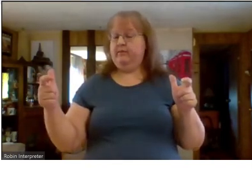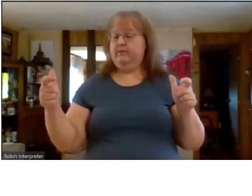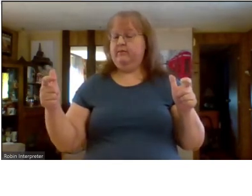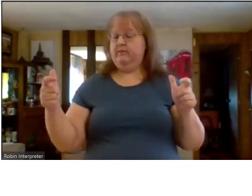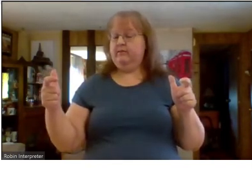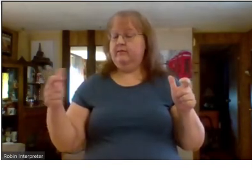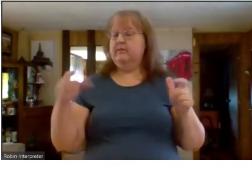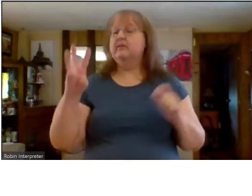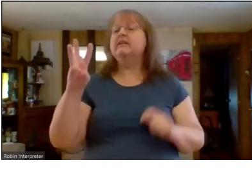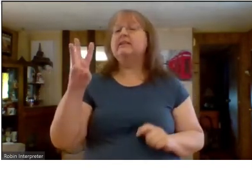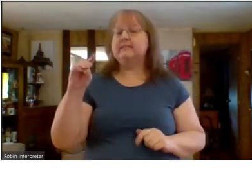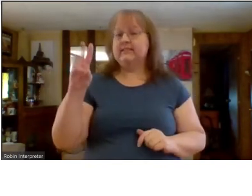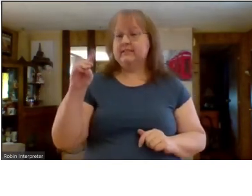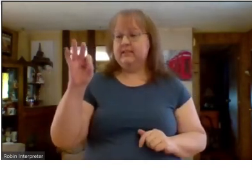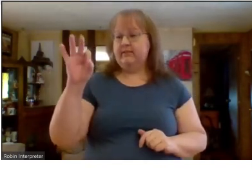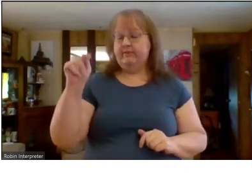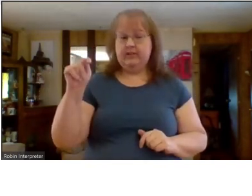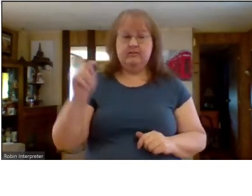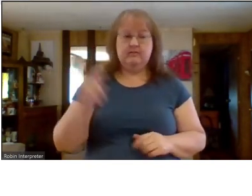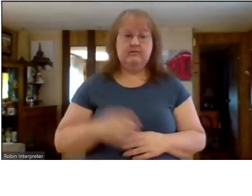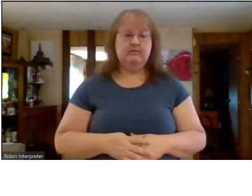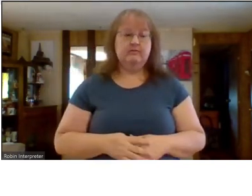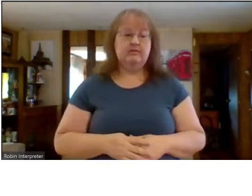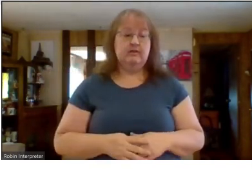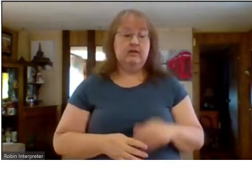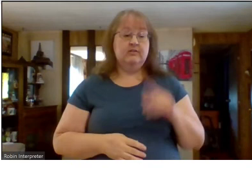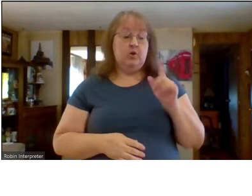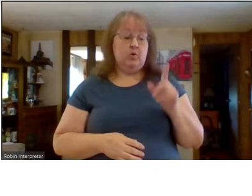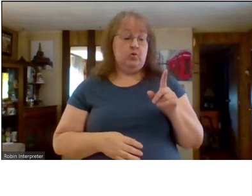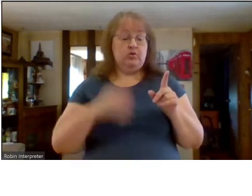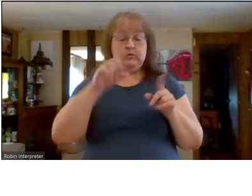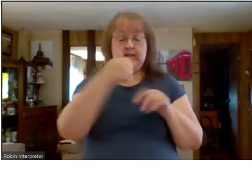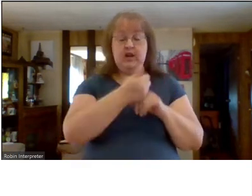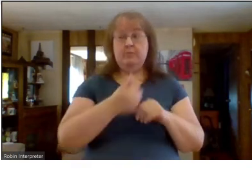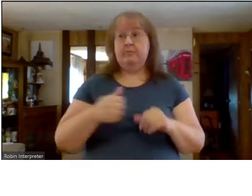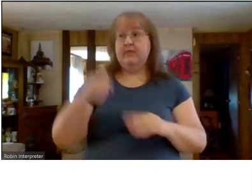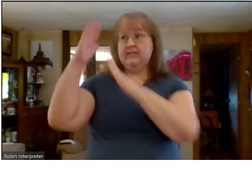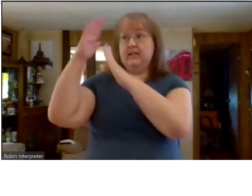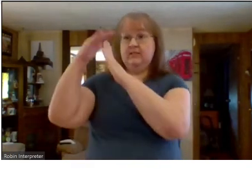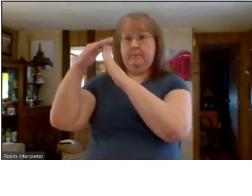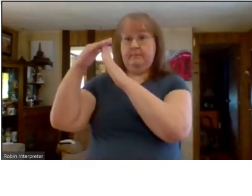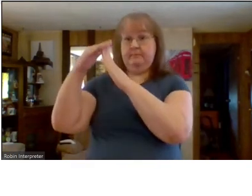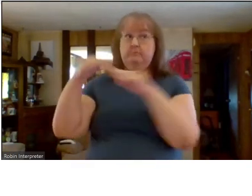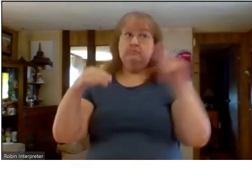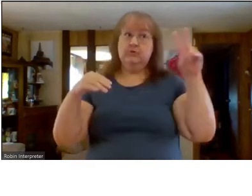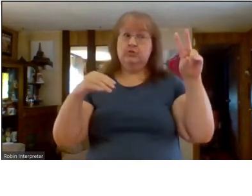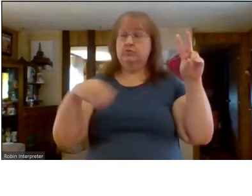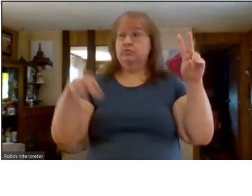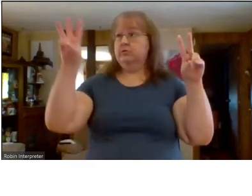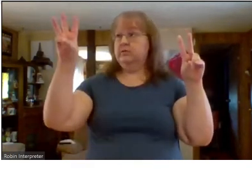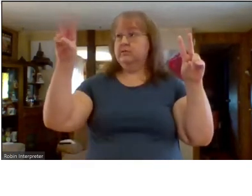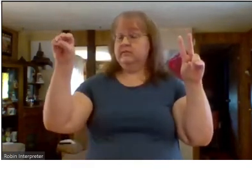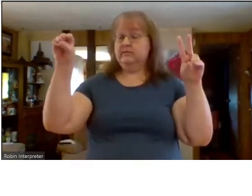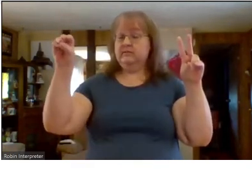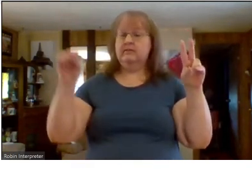feet. Okay, so that goes here because it's width. Remember, width is on top. We set it up that way.